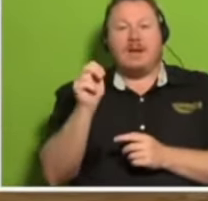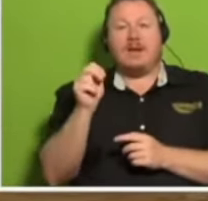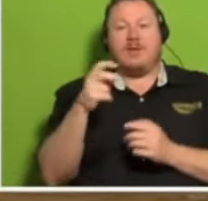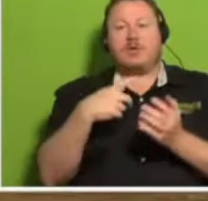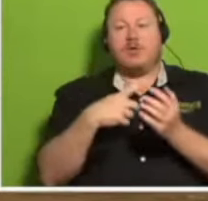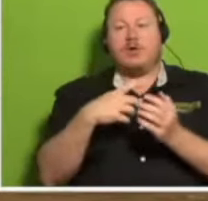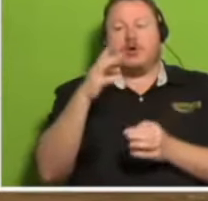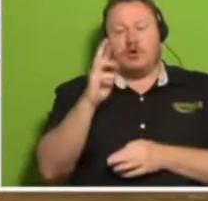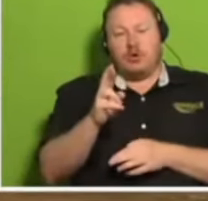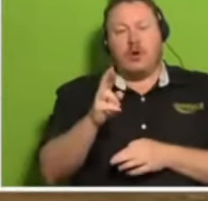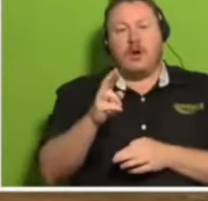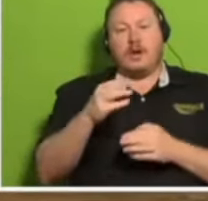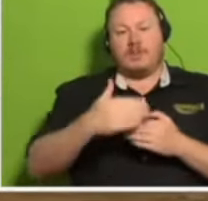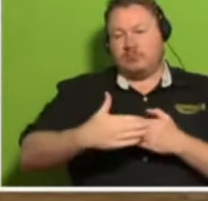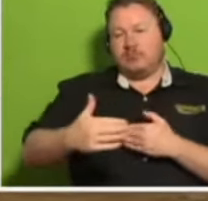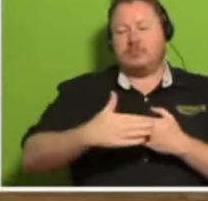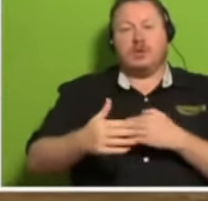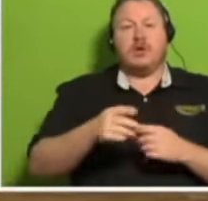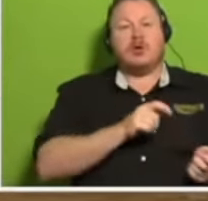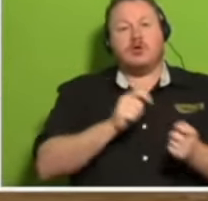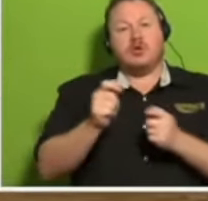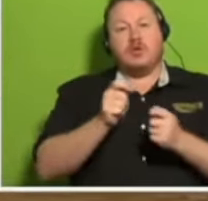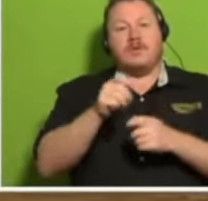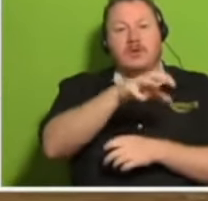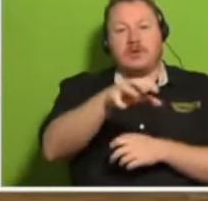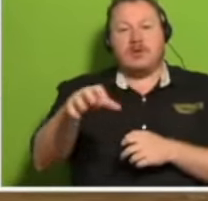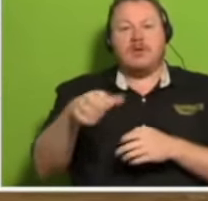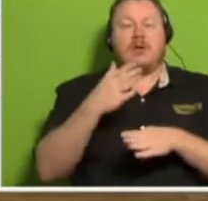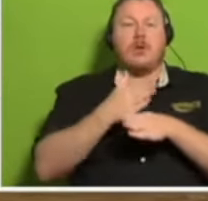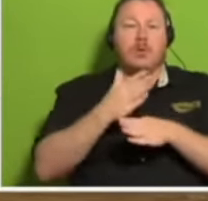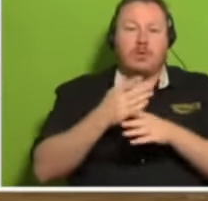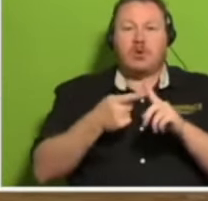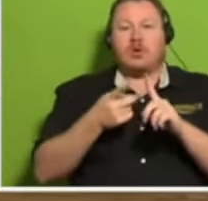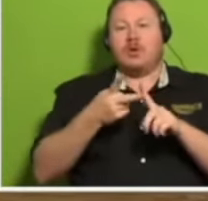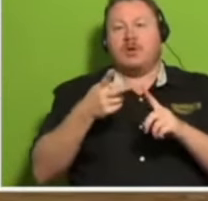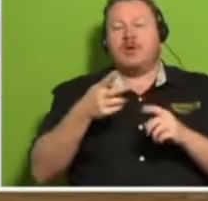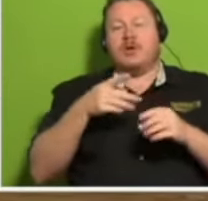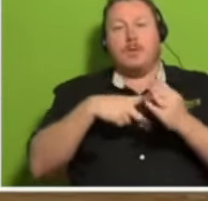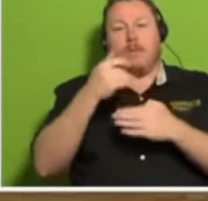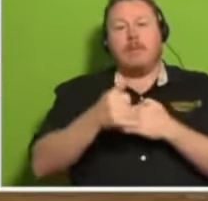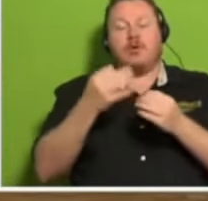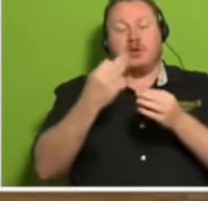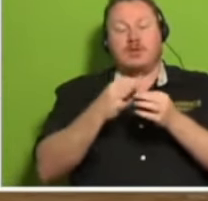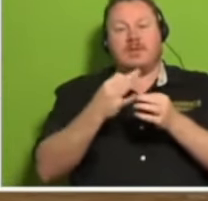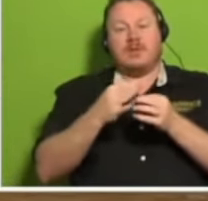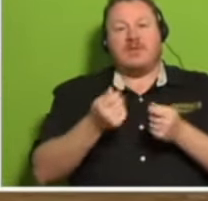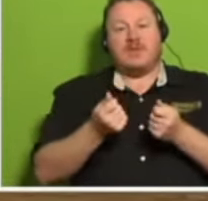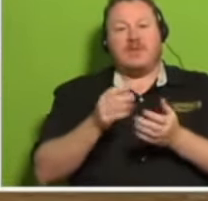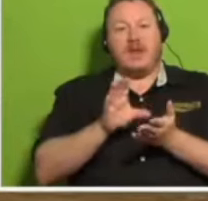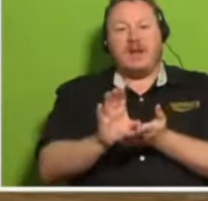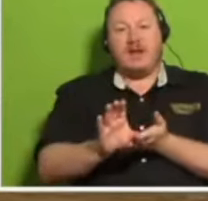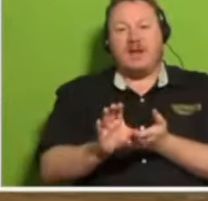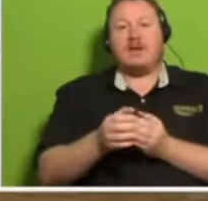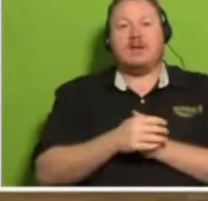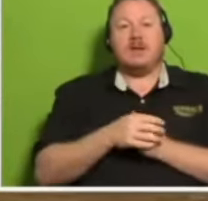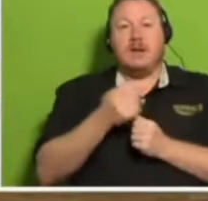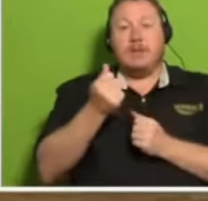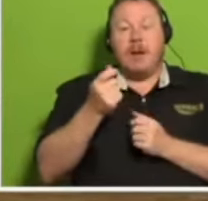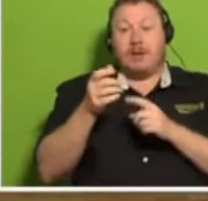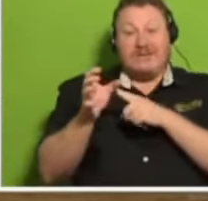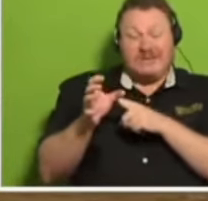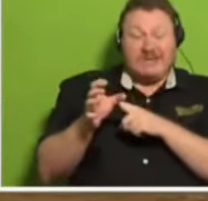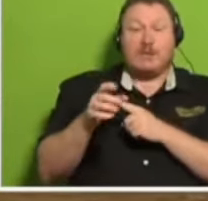is allocated to transfers to entities for operations and project-specific funding. Of this amount,